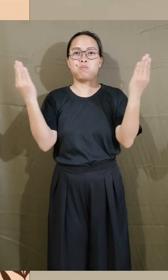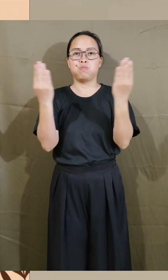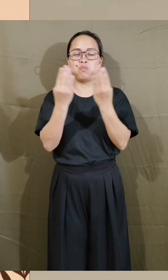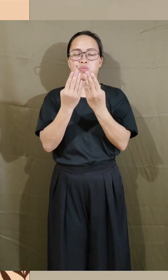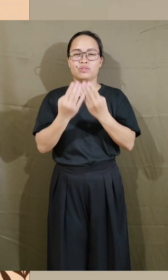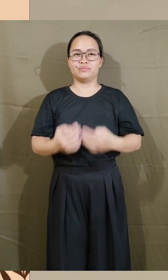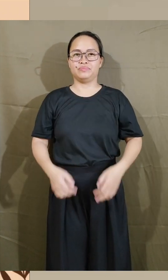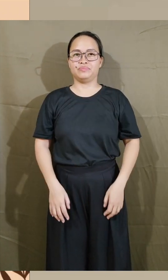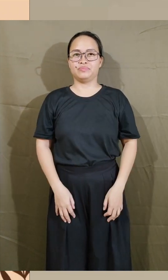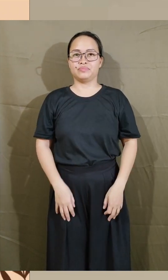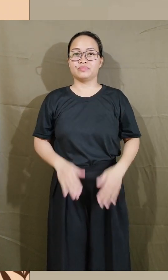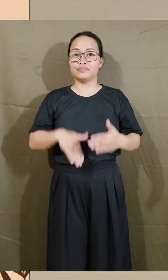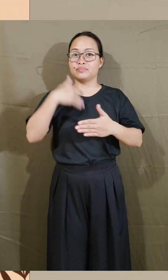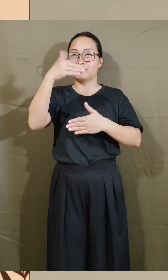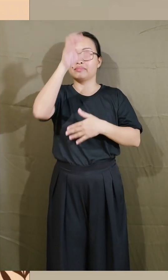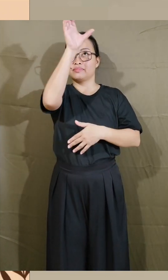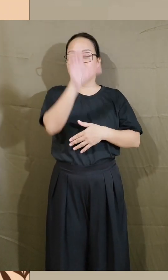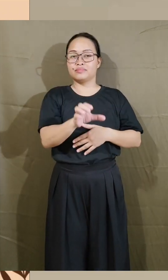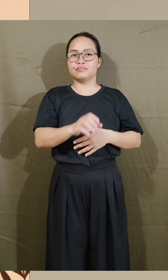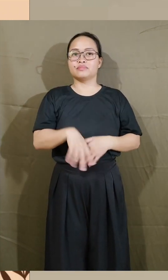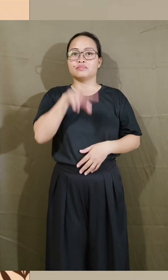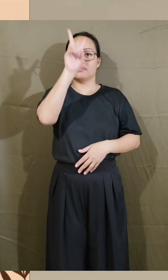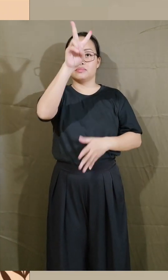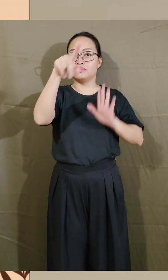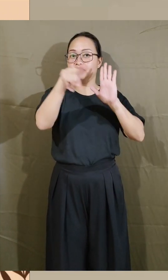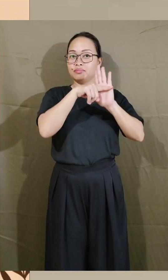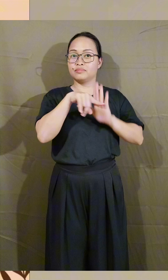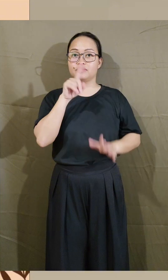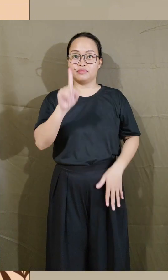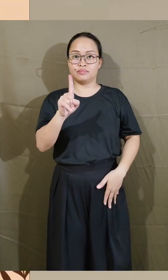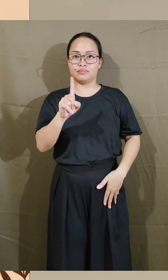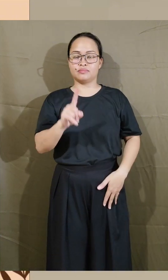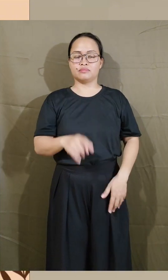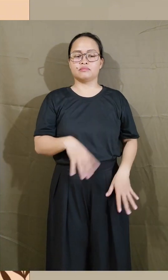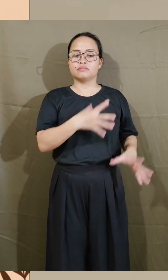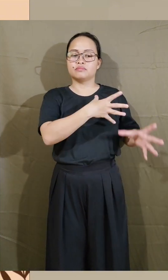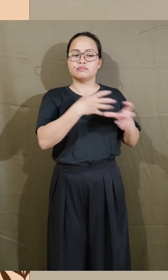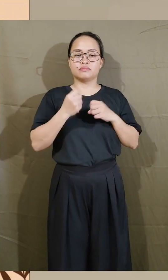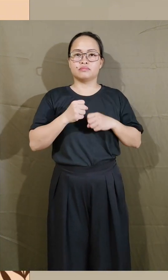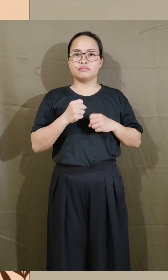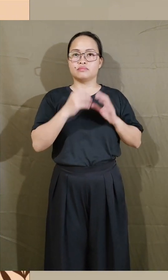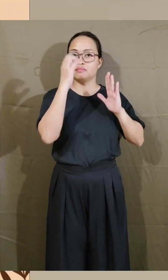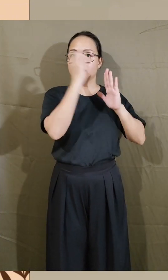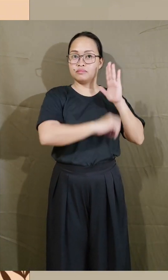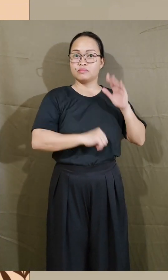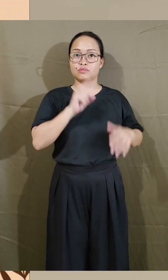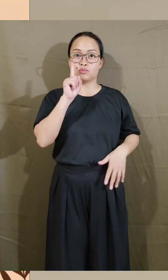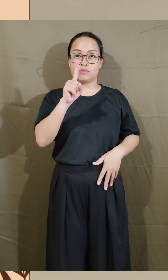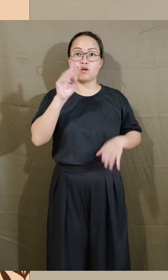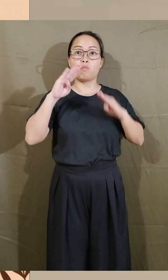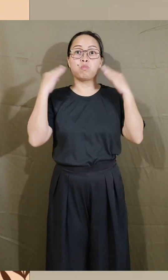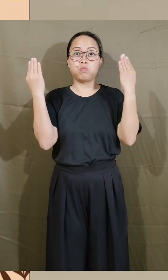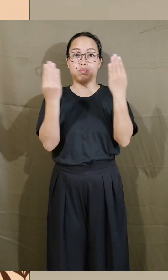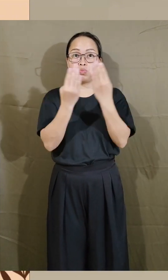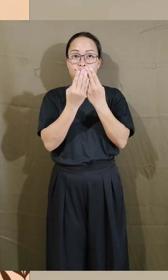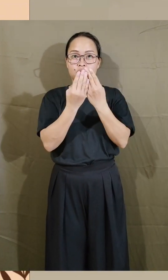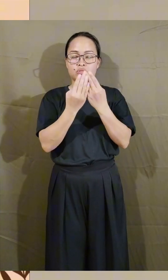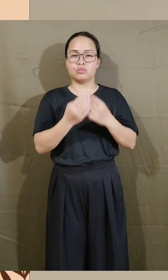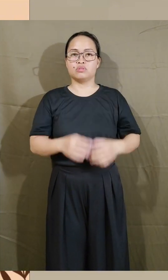Next, 2 minus 1. Let's take away 1 balloon, so we are left with